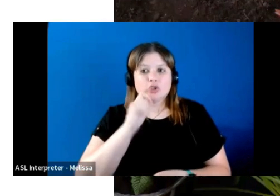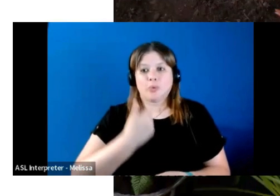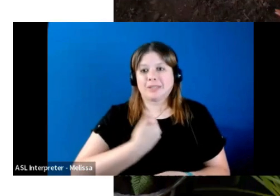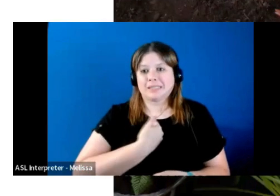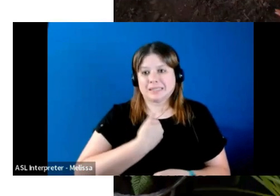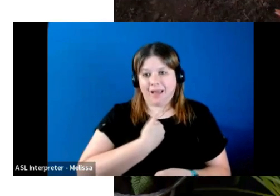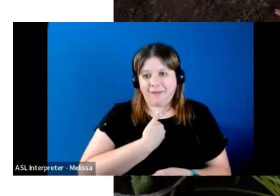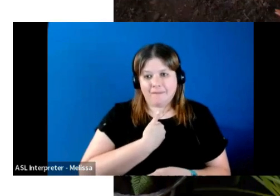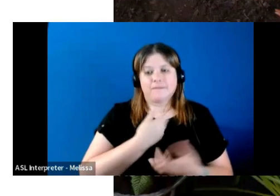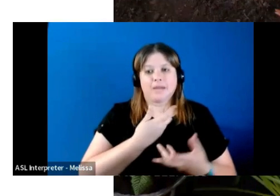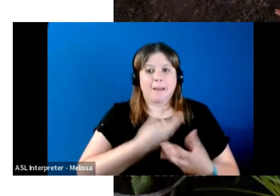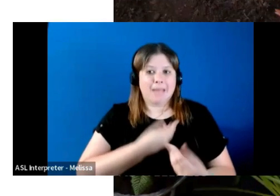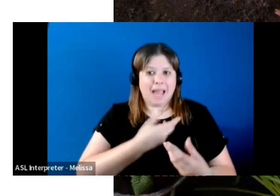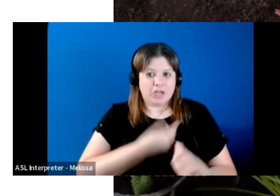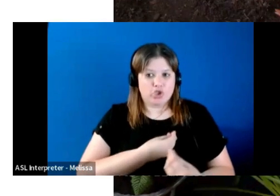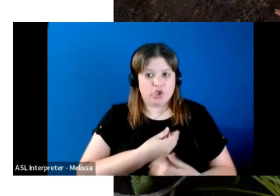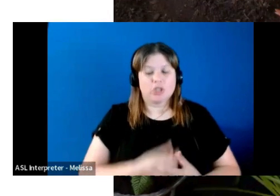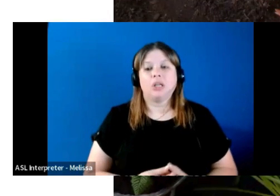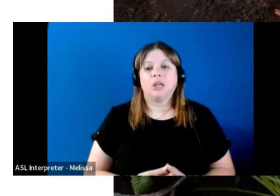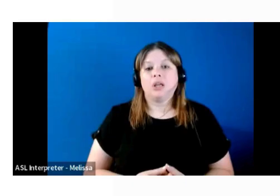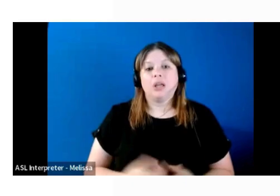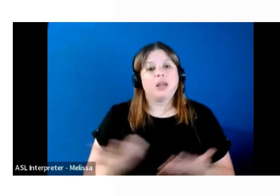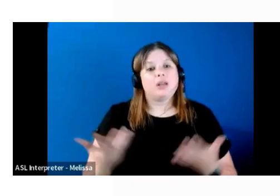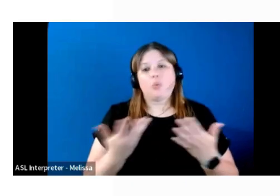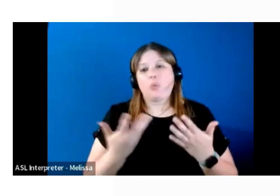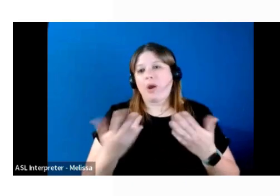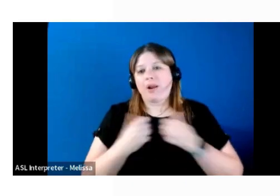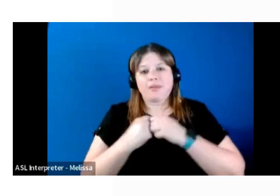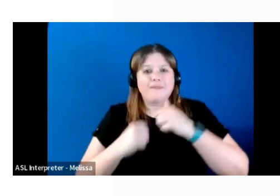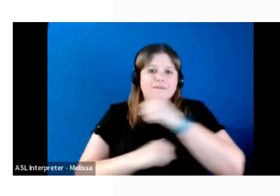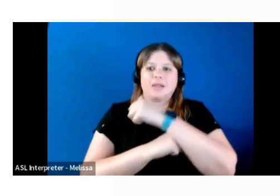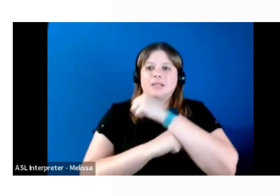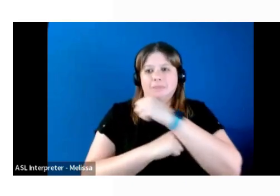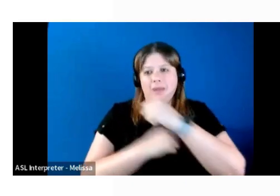self-compassion. And what are the fundamentals of that?